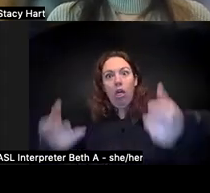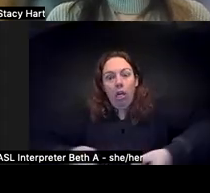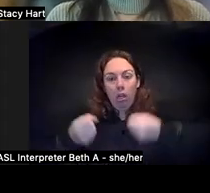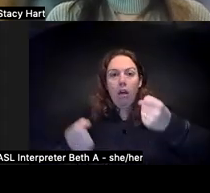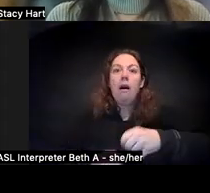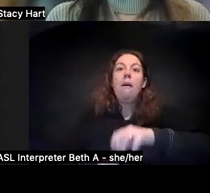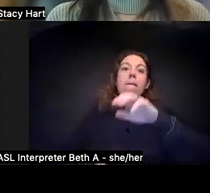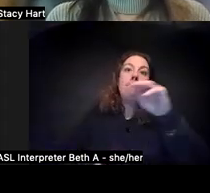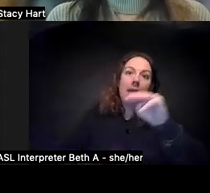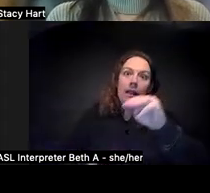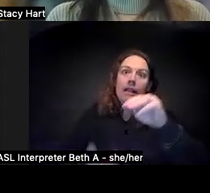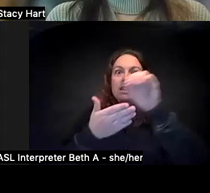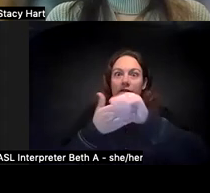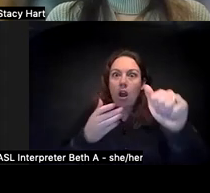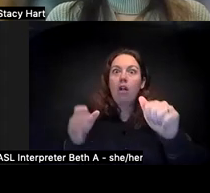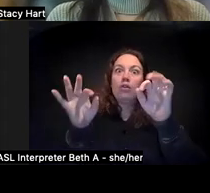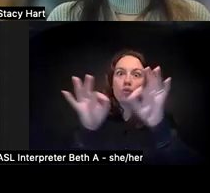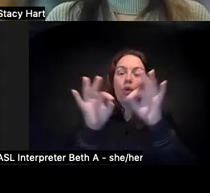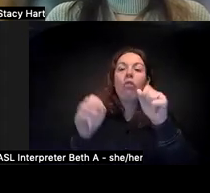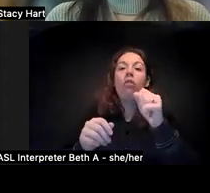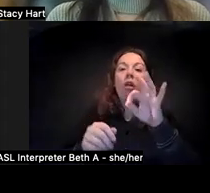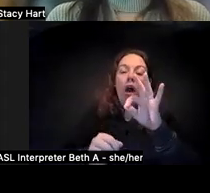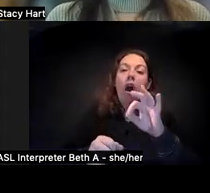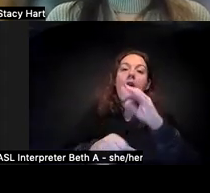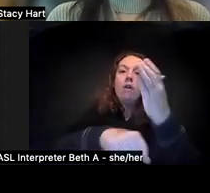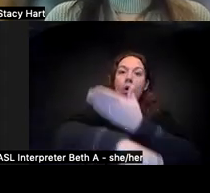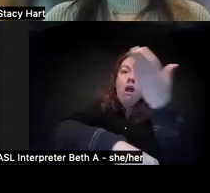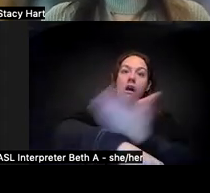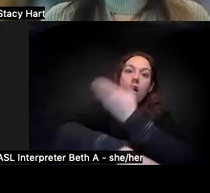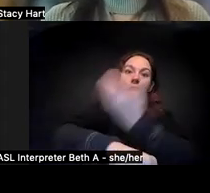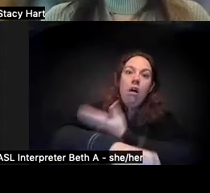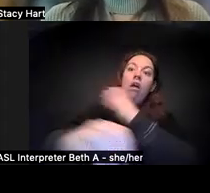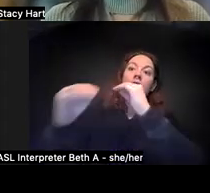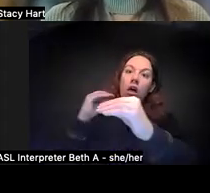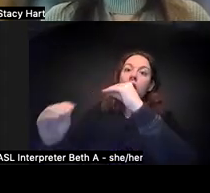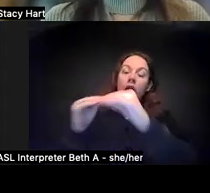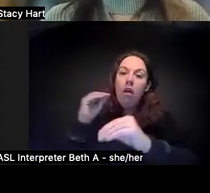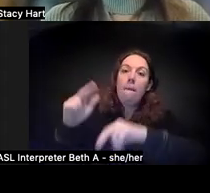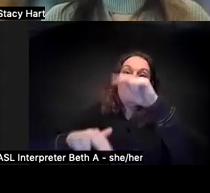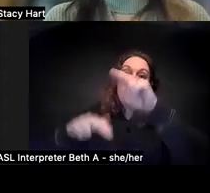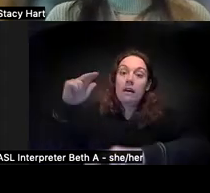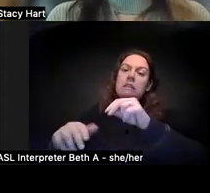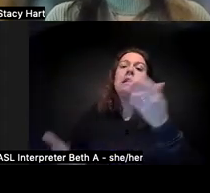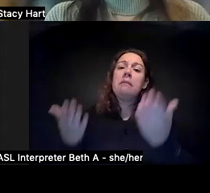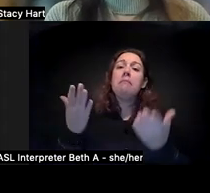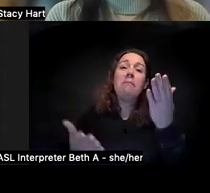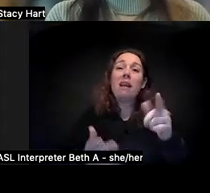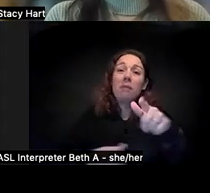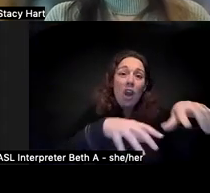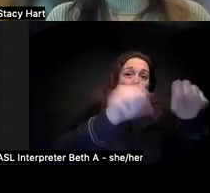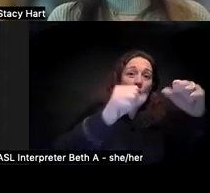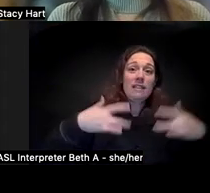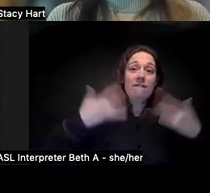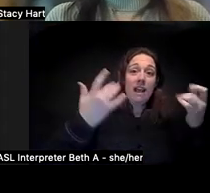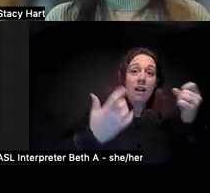renovations. We just need enough access so that a person with a disability can participate. Next